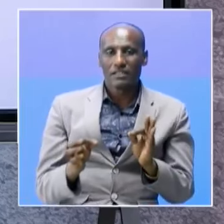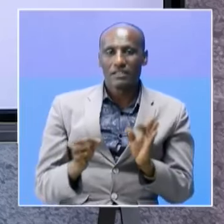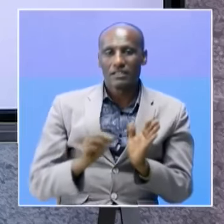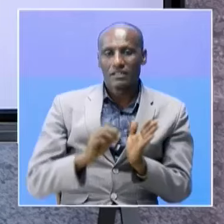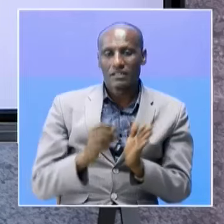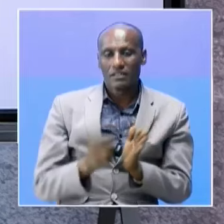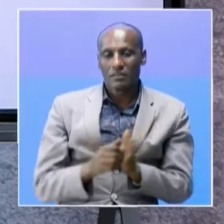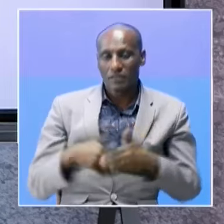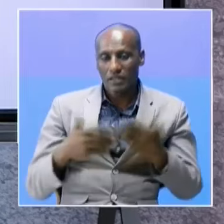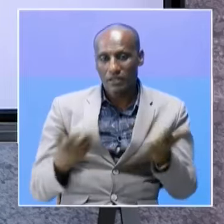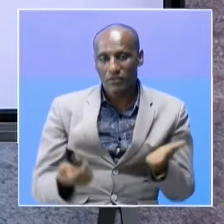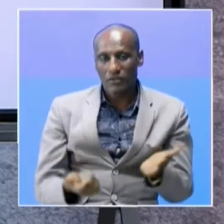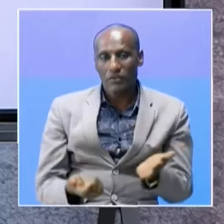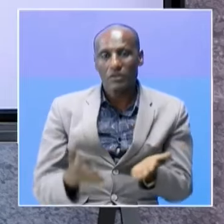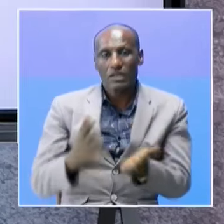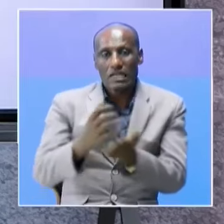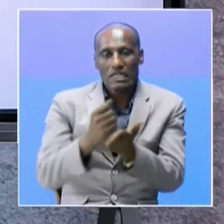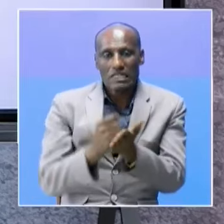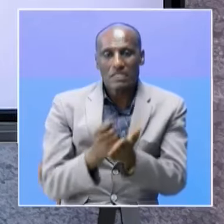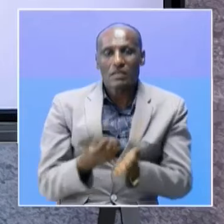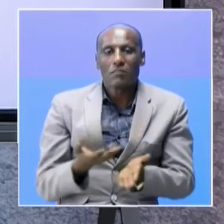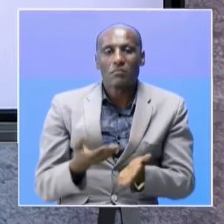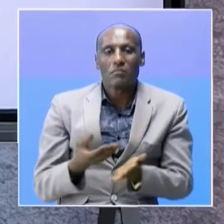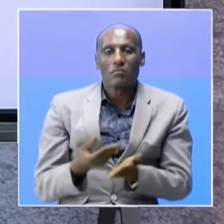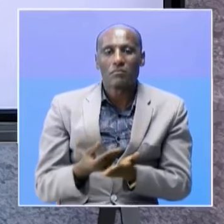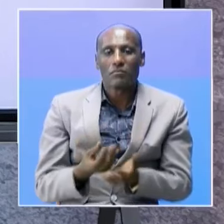examples in my case.